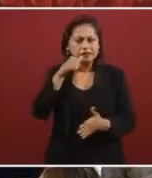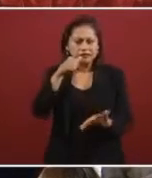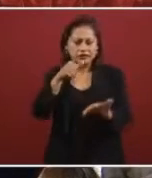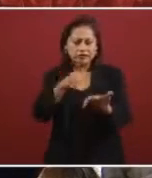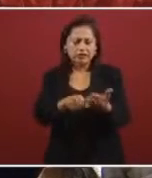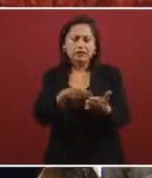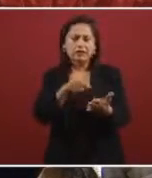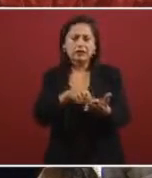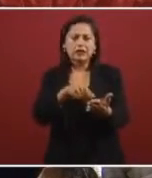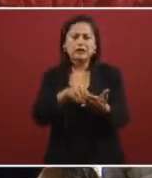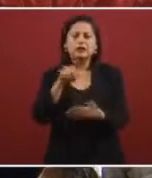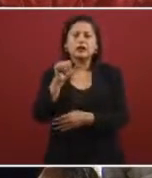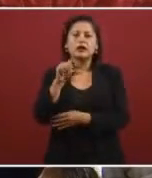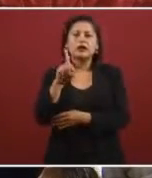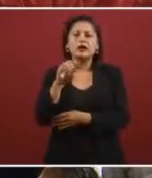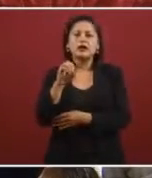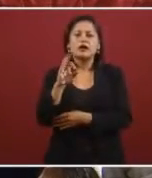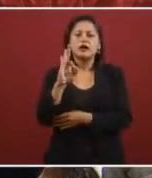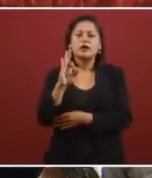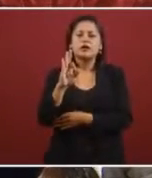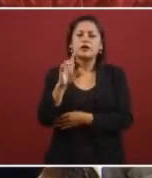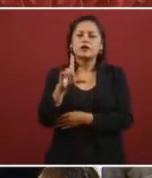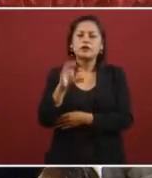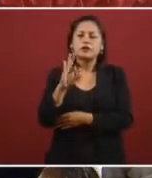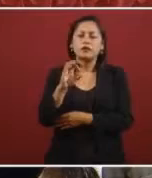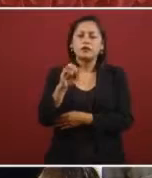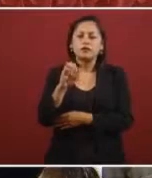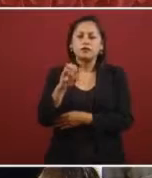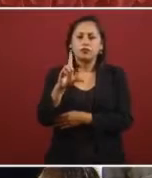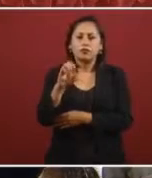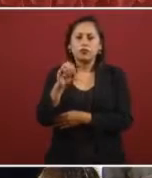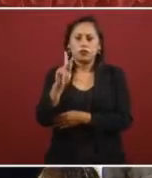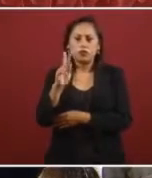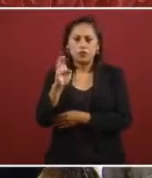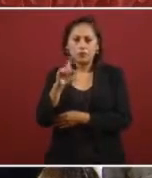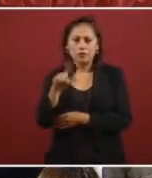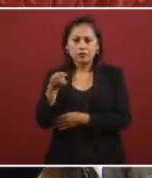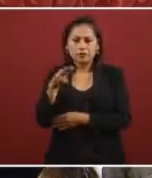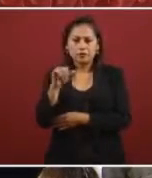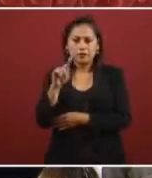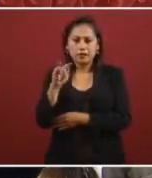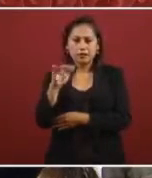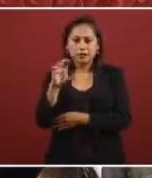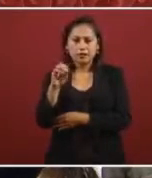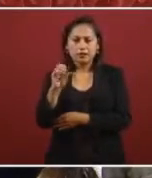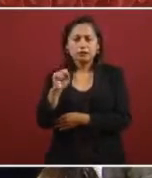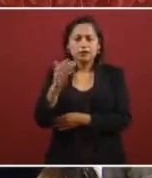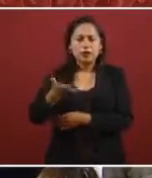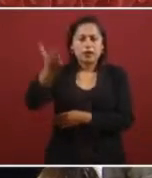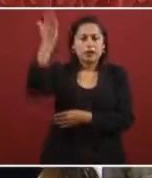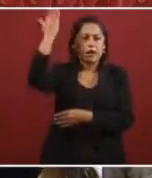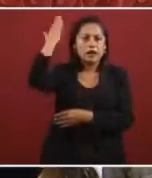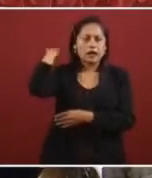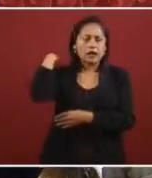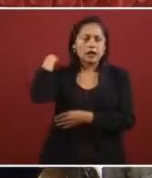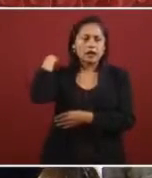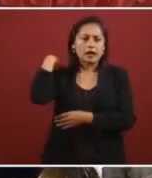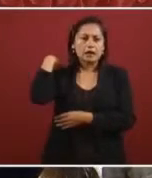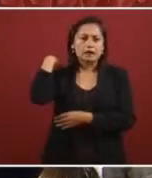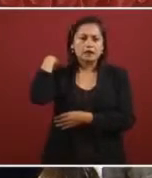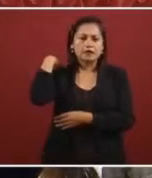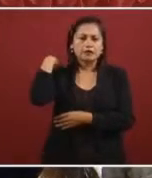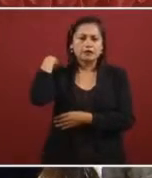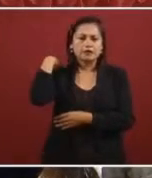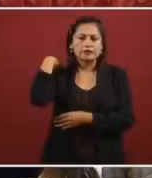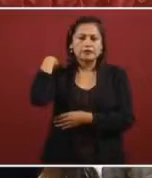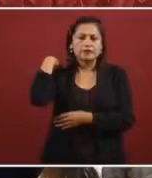letter Mateos, from Adolfo López Mateos cuando la nacionalización when the de la nationalization industria of the industry, eléctrica. of